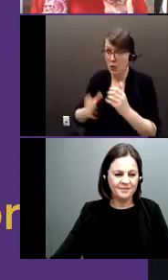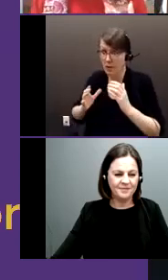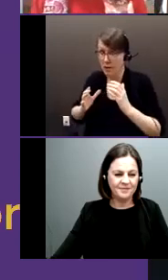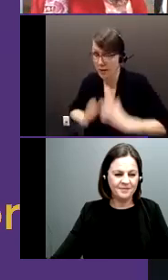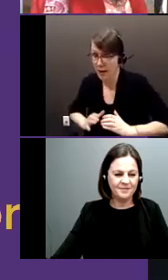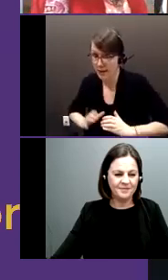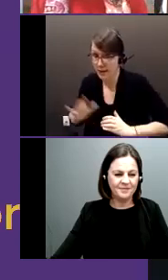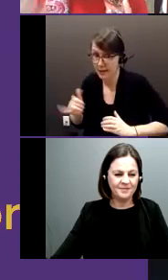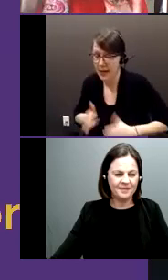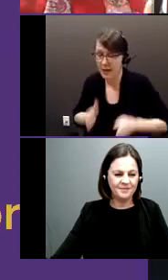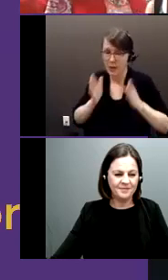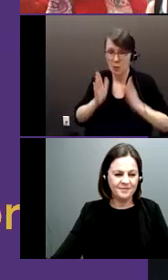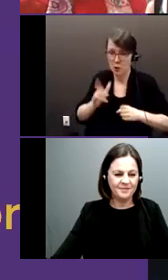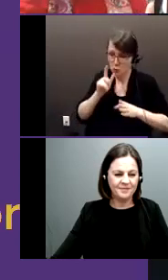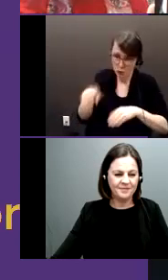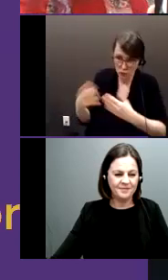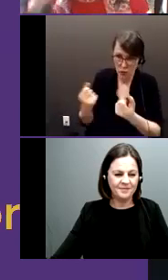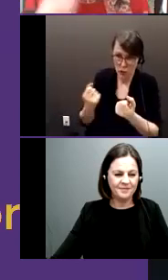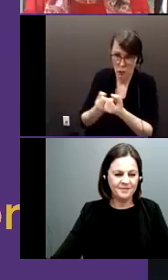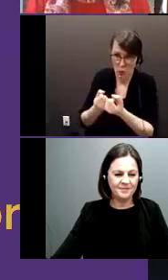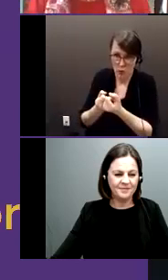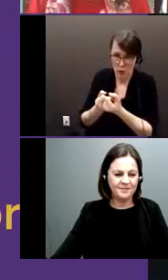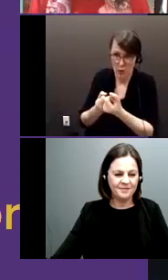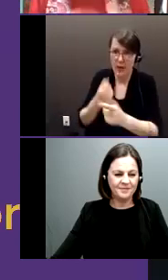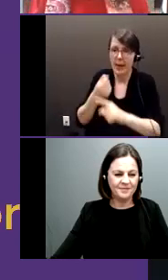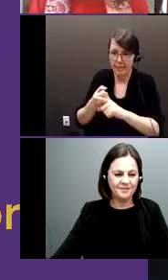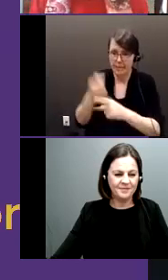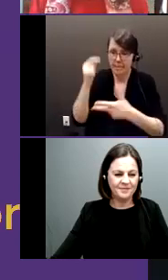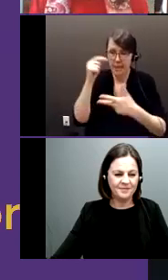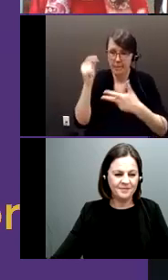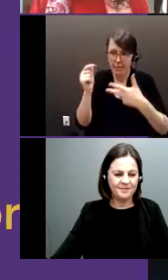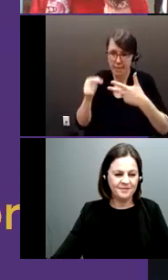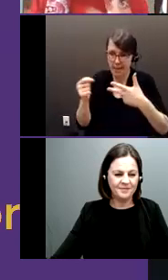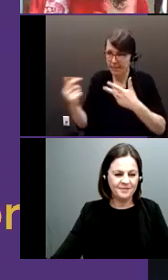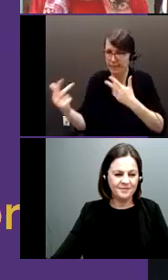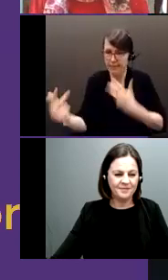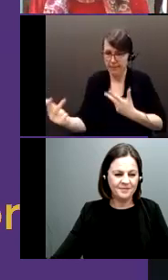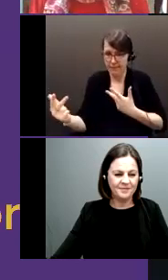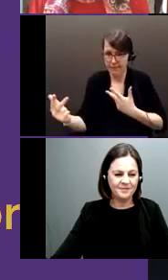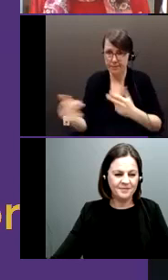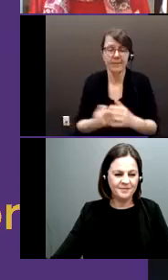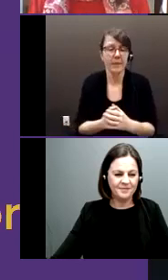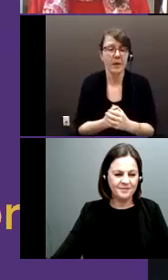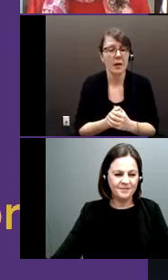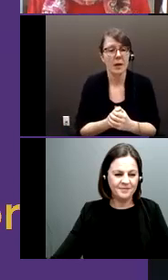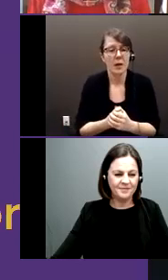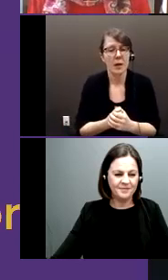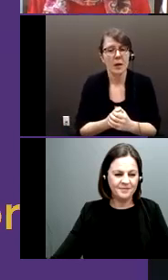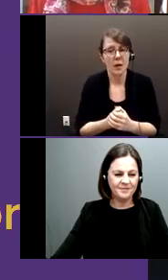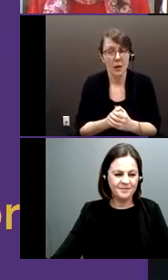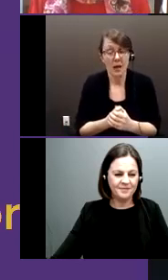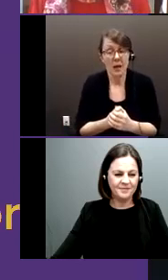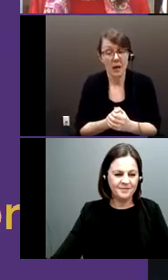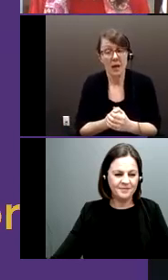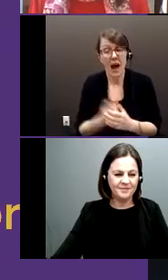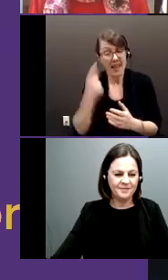really important that we recognize and acknowledge that, because the other thing that we talk a lot about is secondary